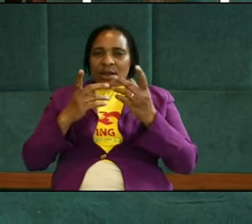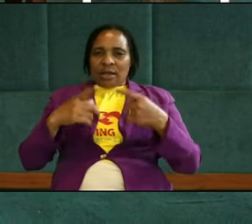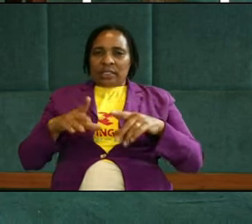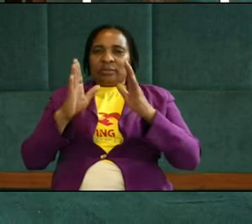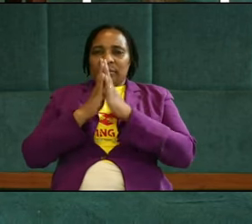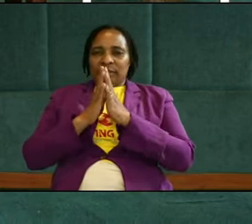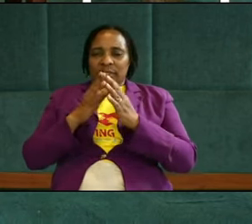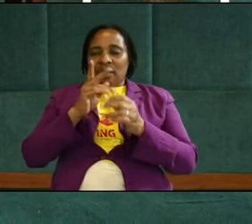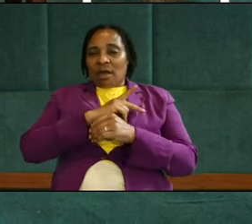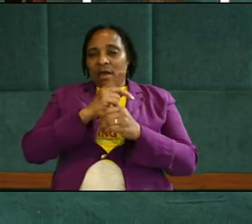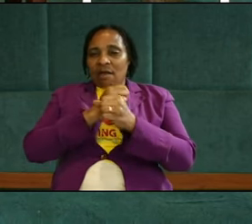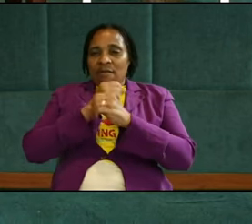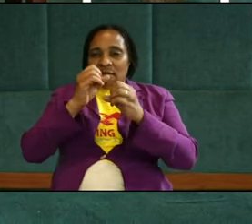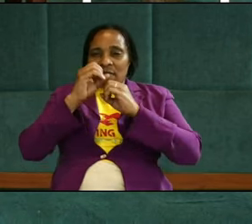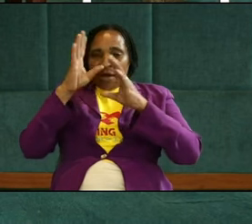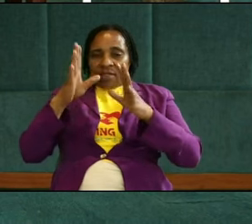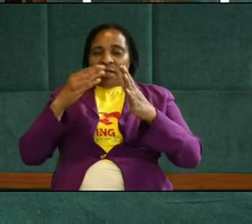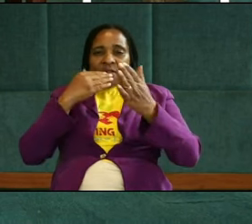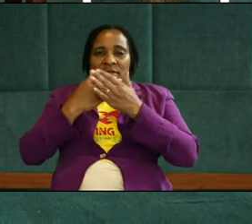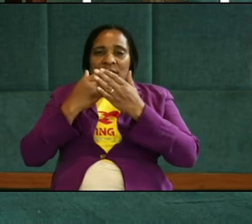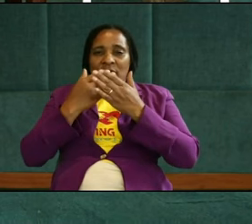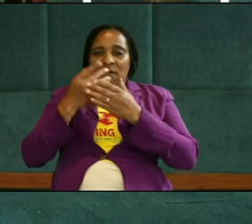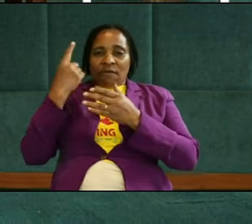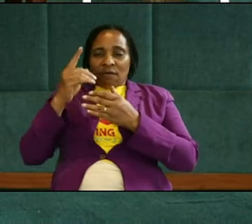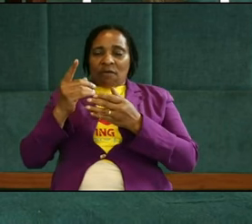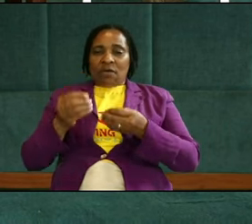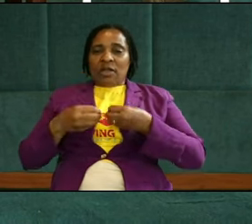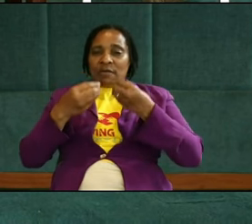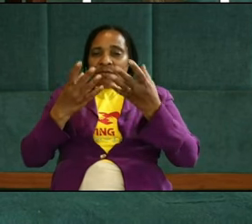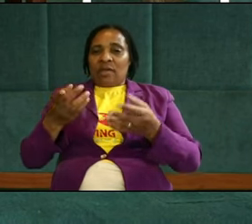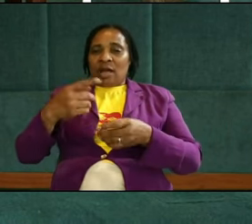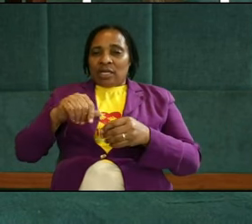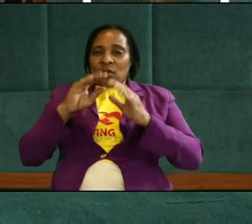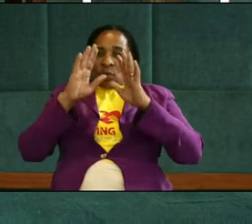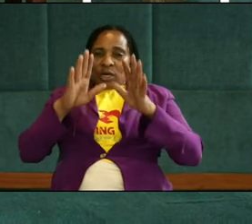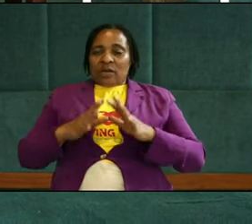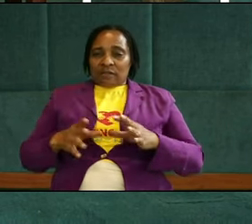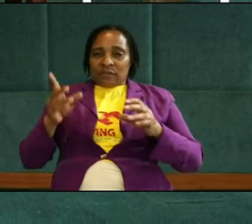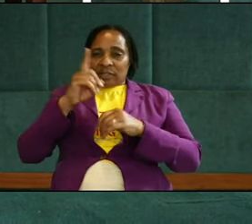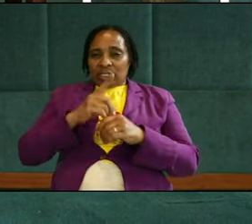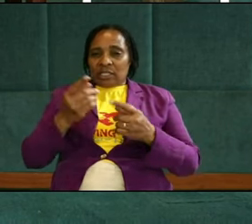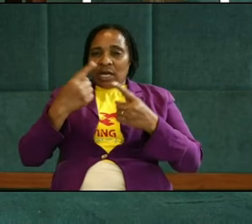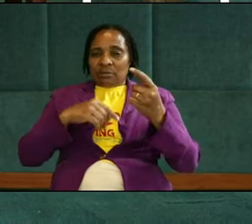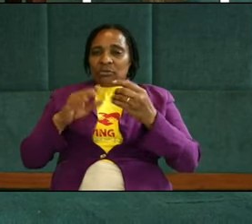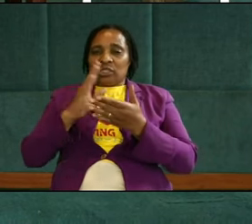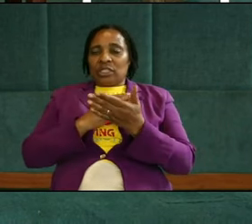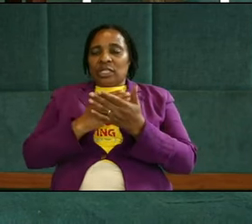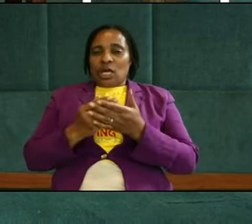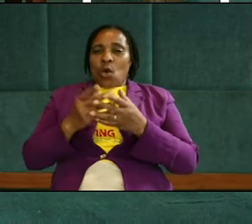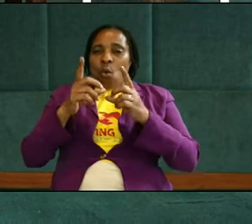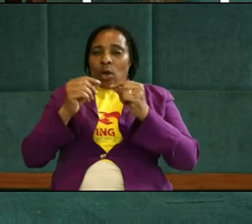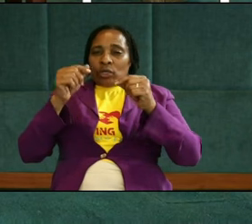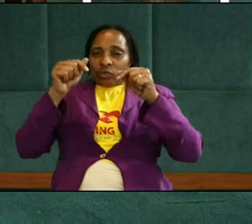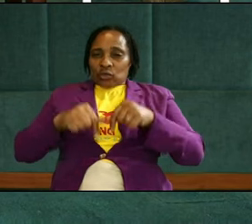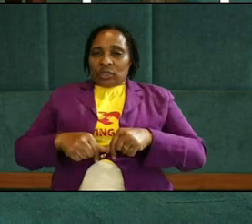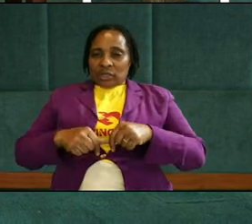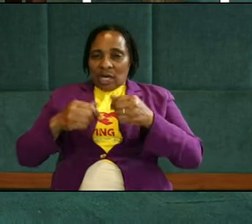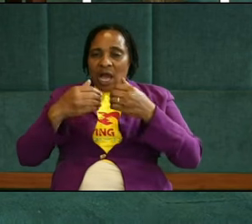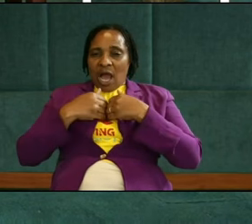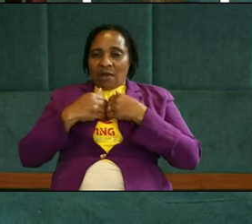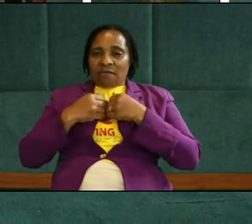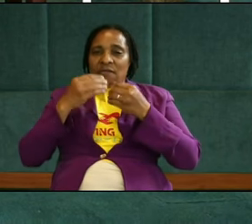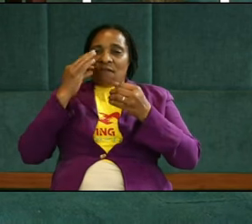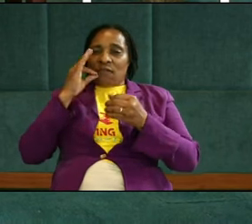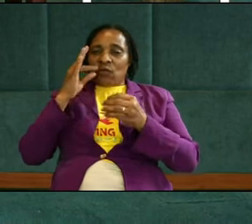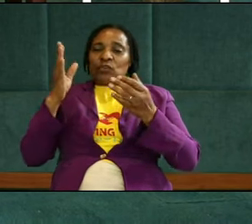pray. Our kind and loving Father, we thank you for giving us a wonderful day to come and share your word today. And we hope we might have a